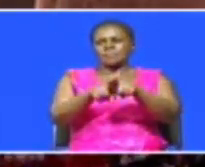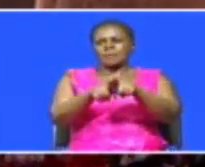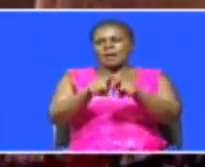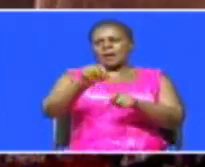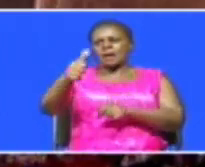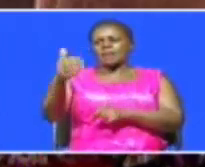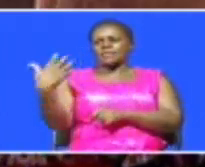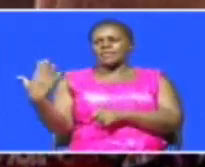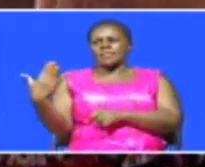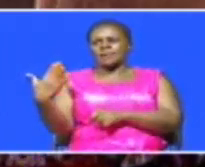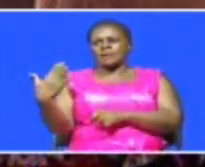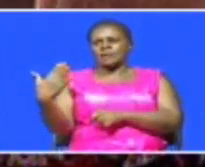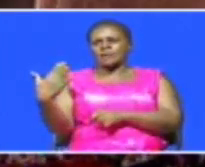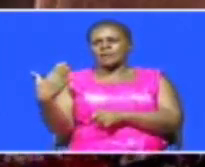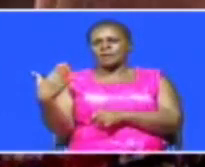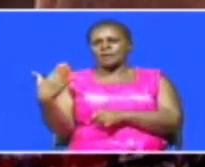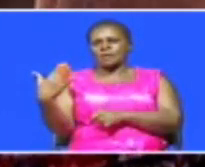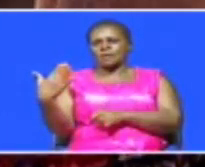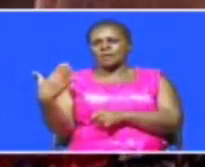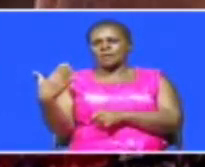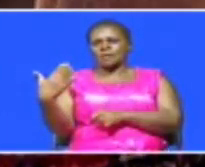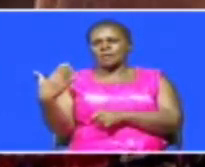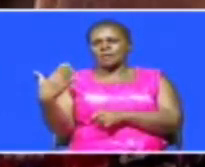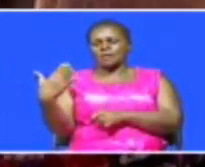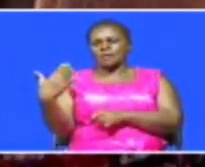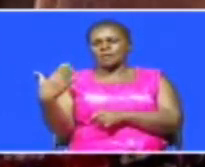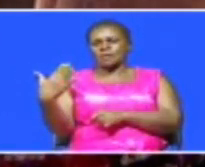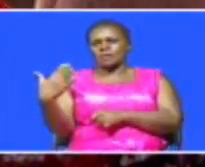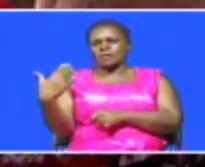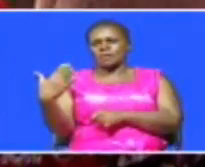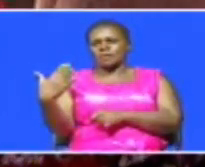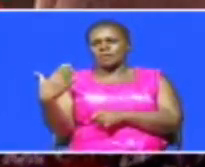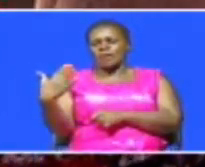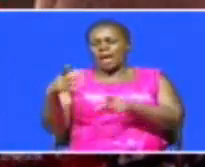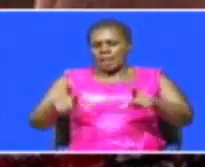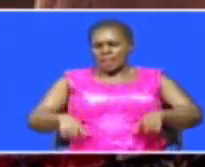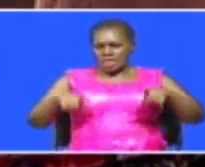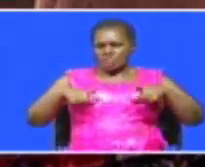The other thing I also came to learn is I live each day at a time,